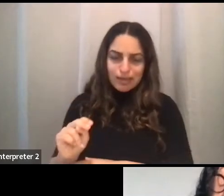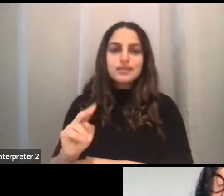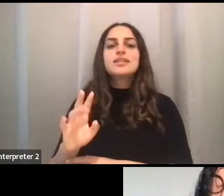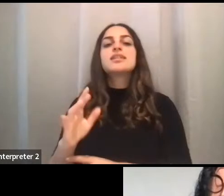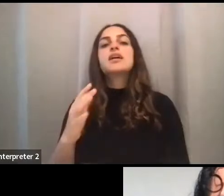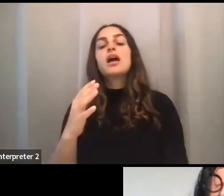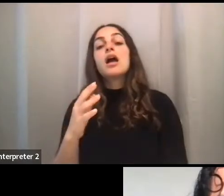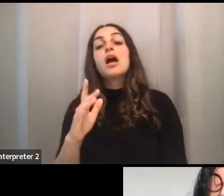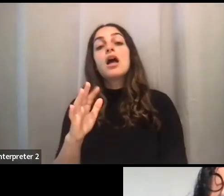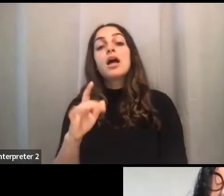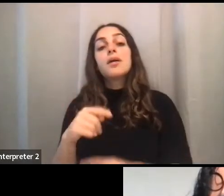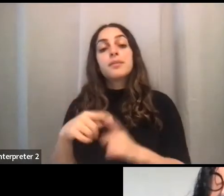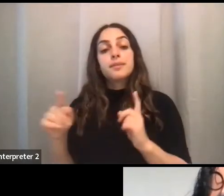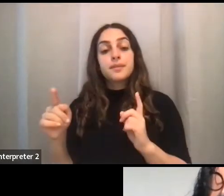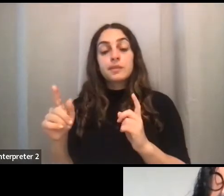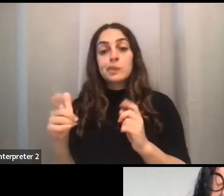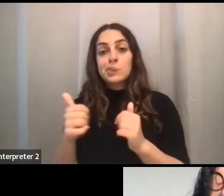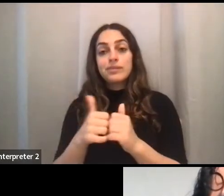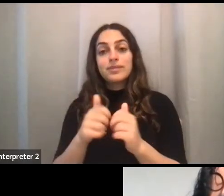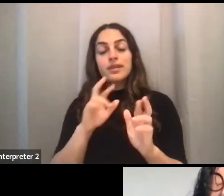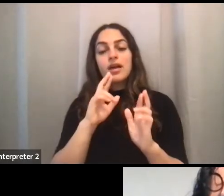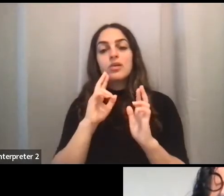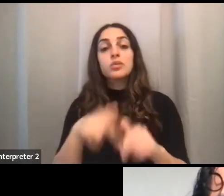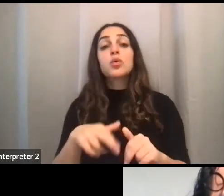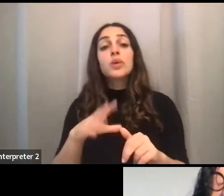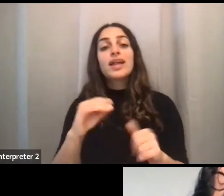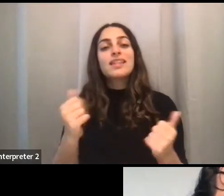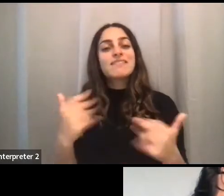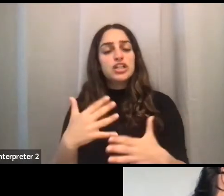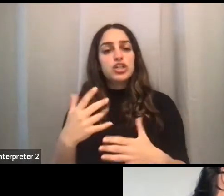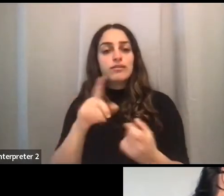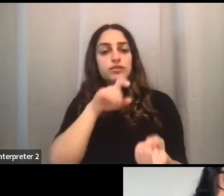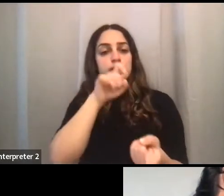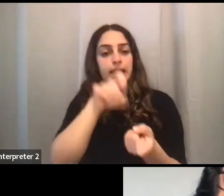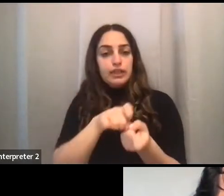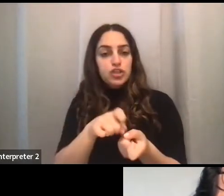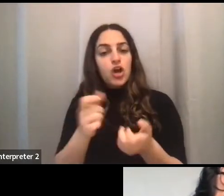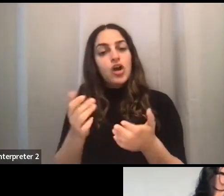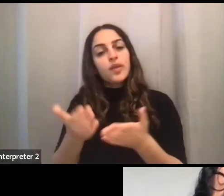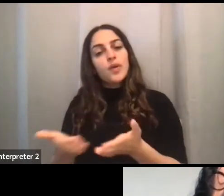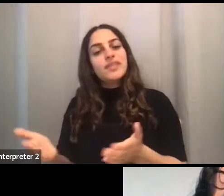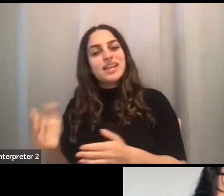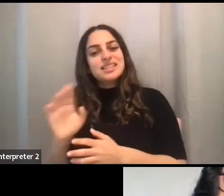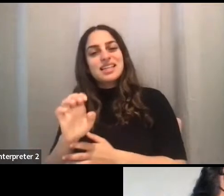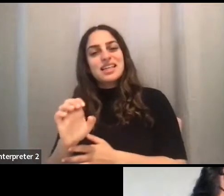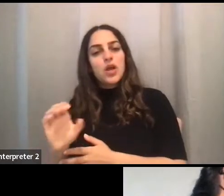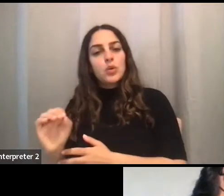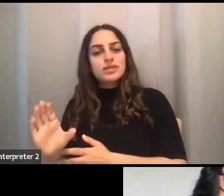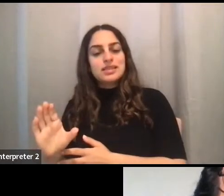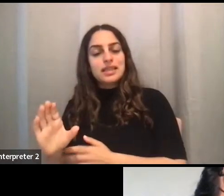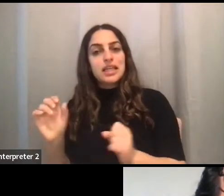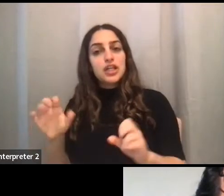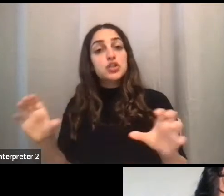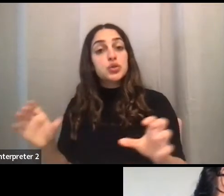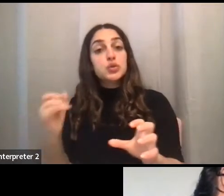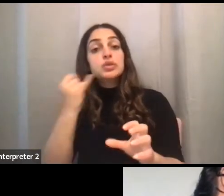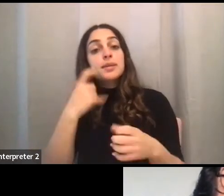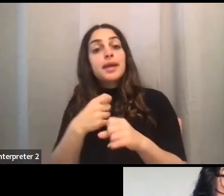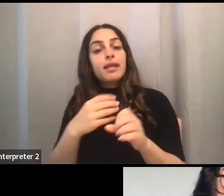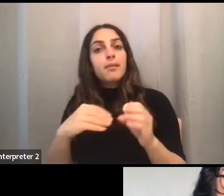respect to reporting and the fear of retaliation are there things that eoc could do to make that more